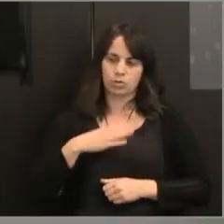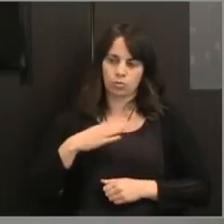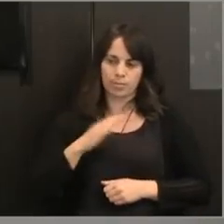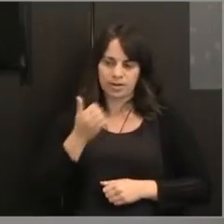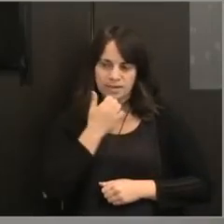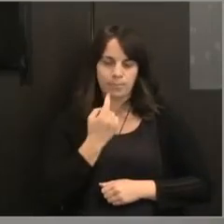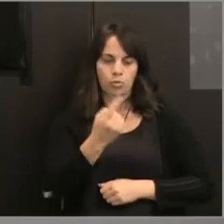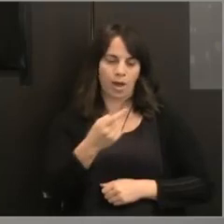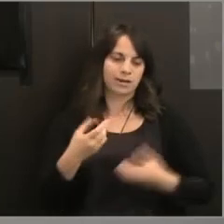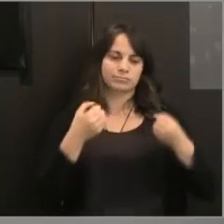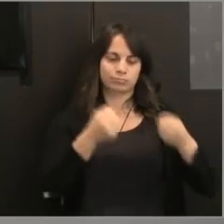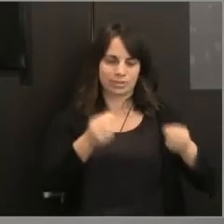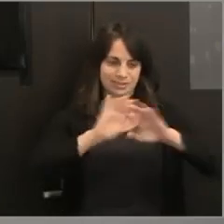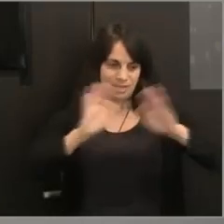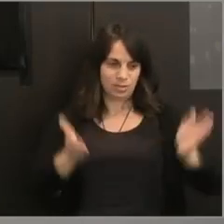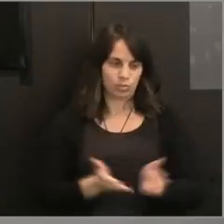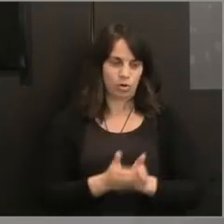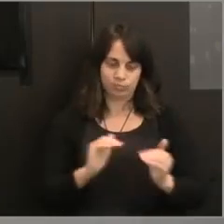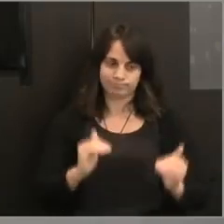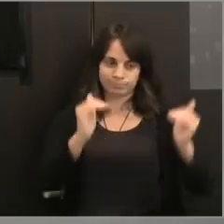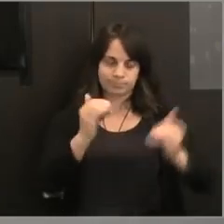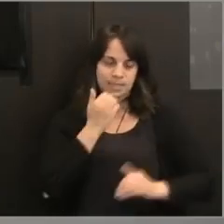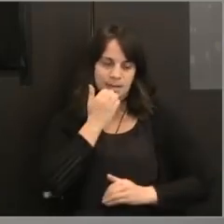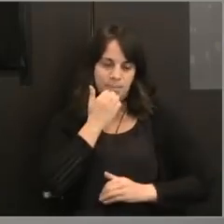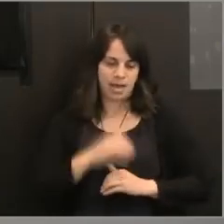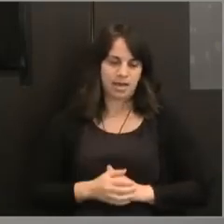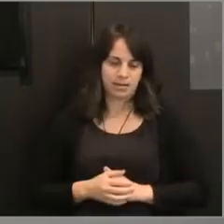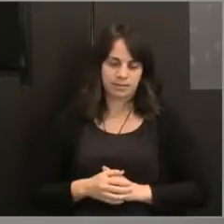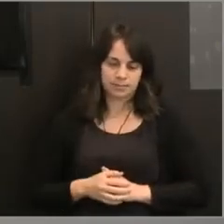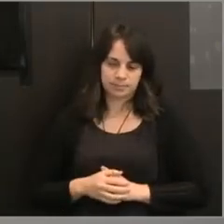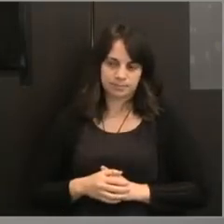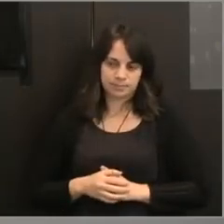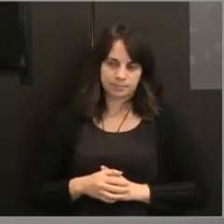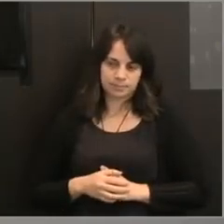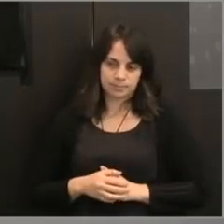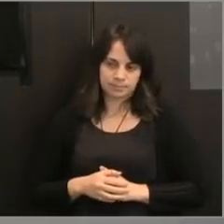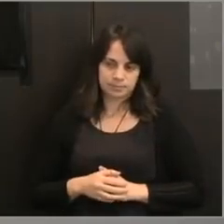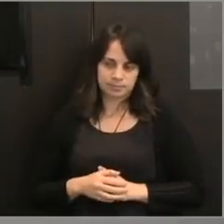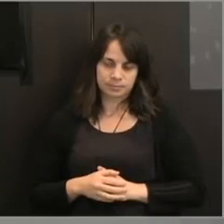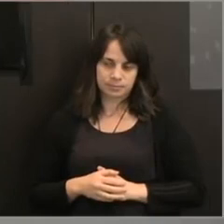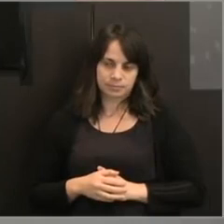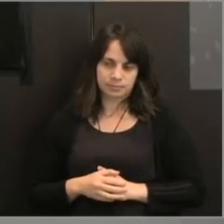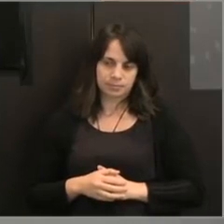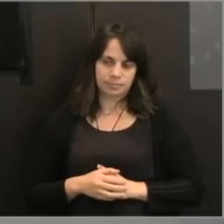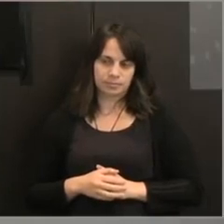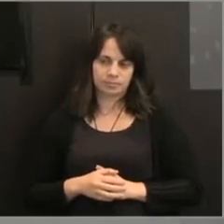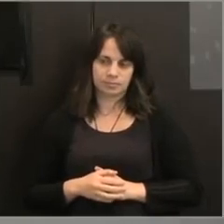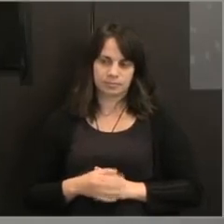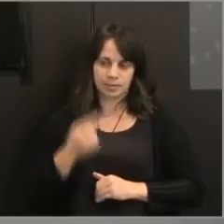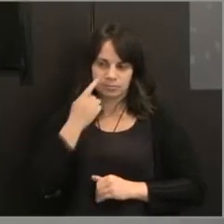But while that increase has been stark in the last 30 years, I think it's part